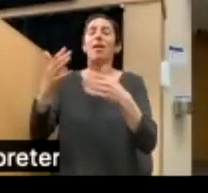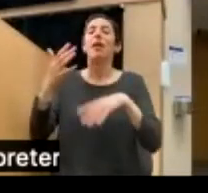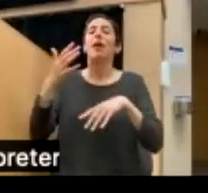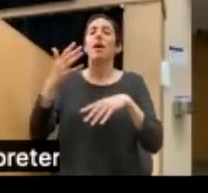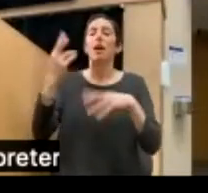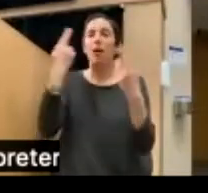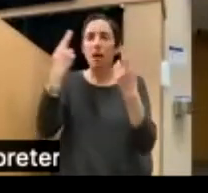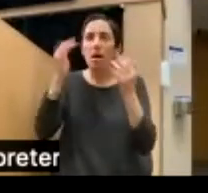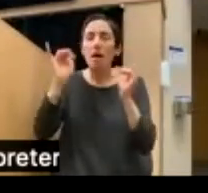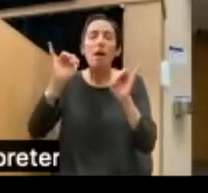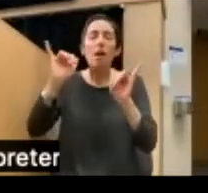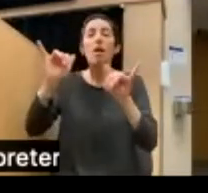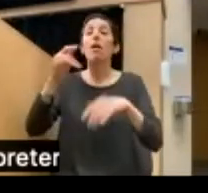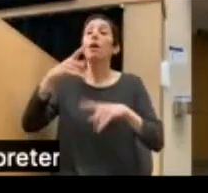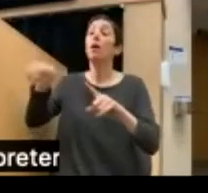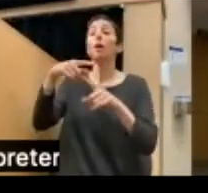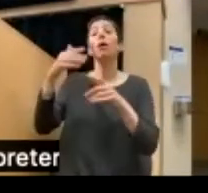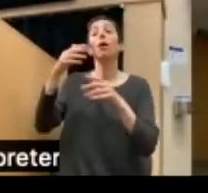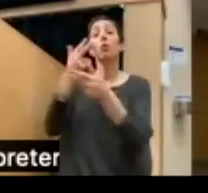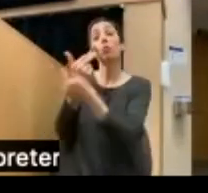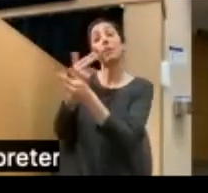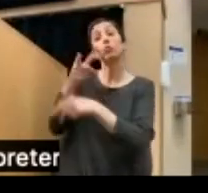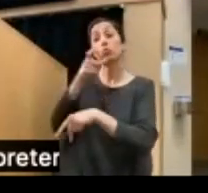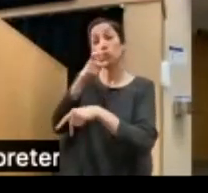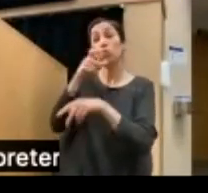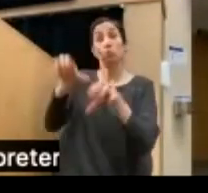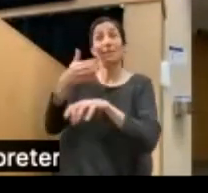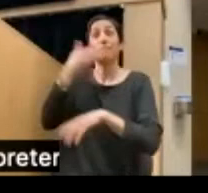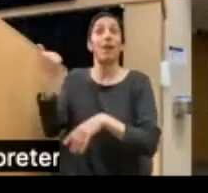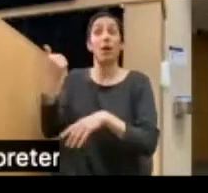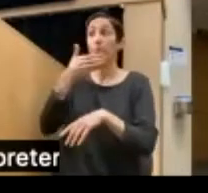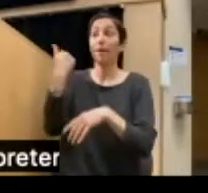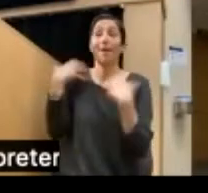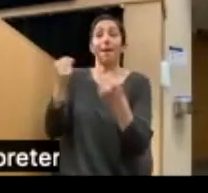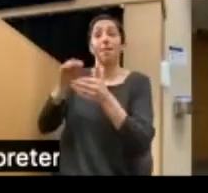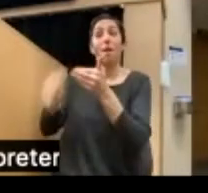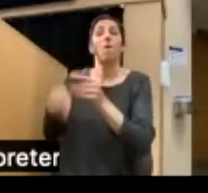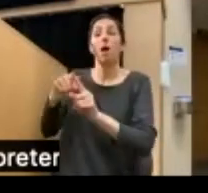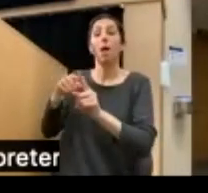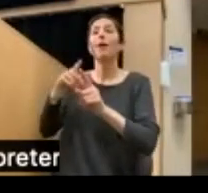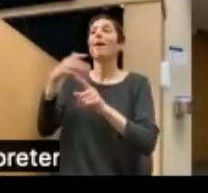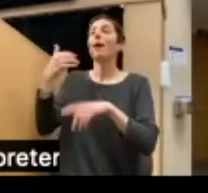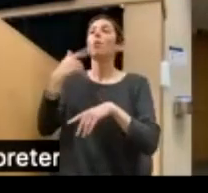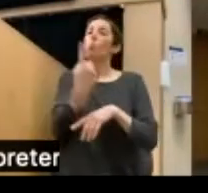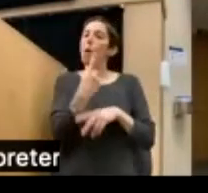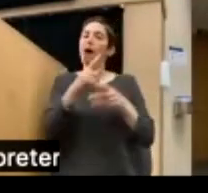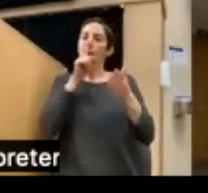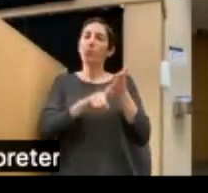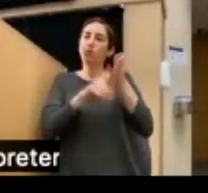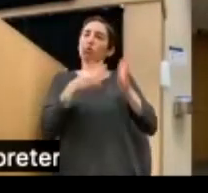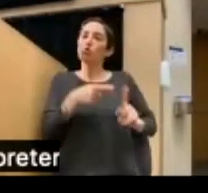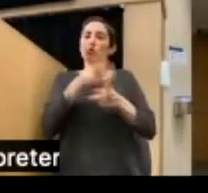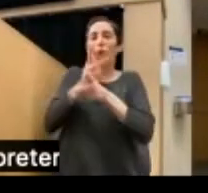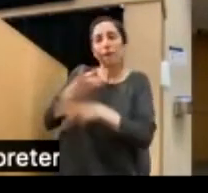better were all under the care of the same researcher. And it turned out that she wasn't